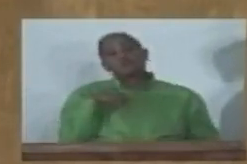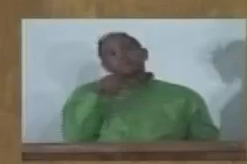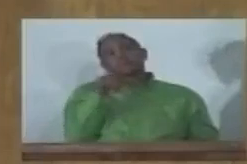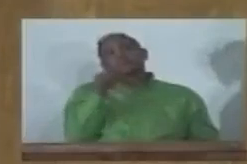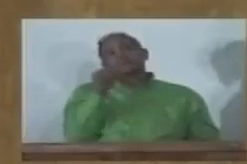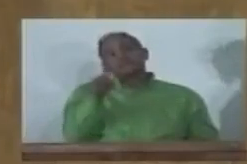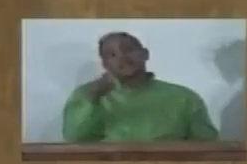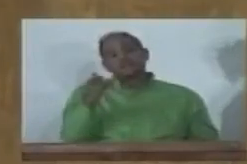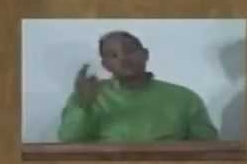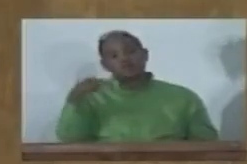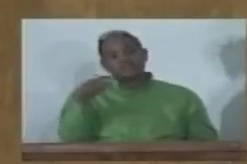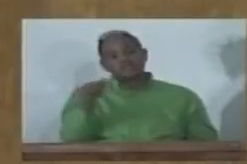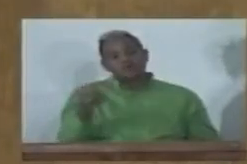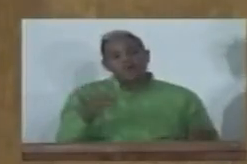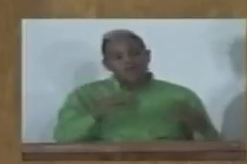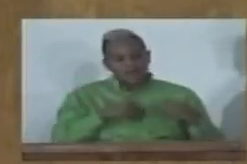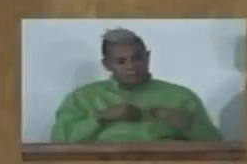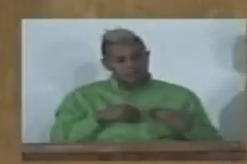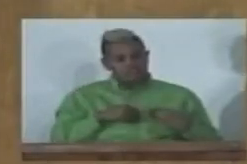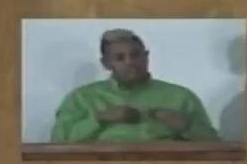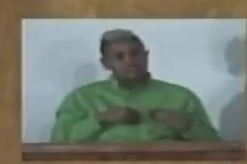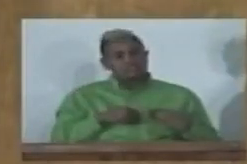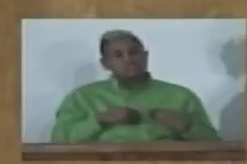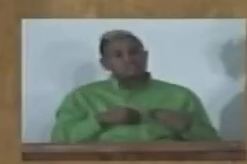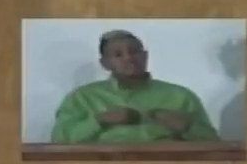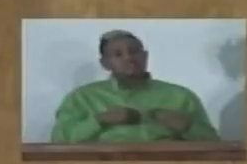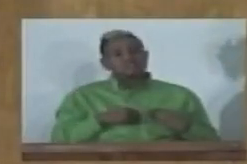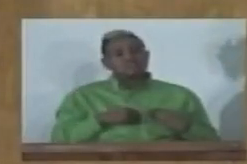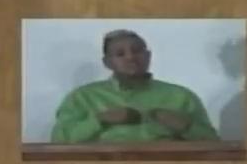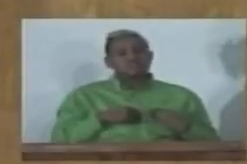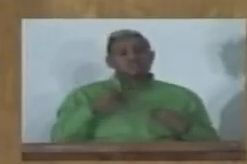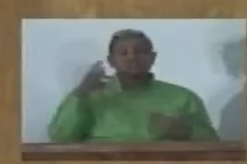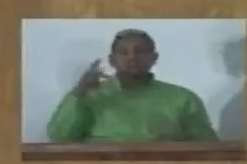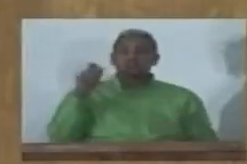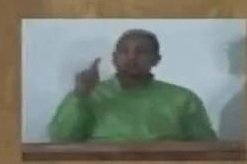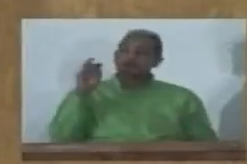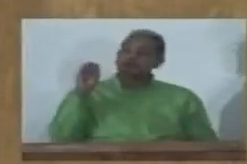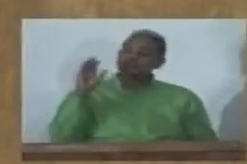now embraced the Petro-Carib Fund.